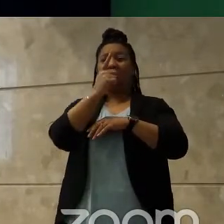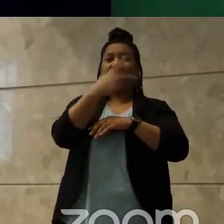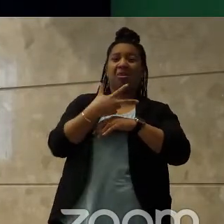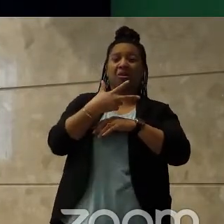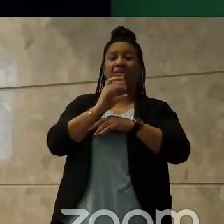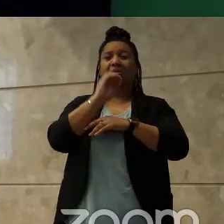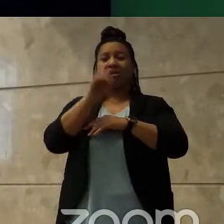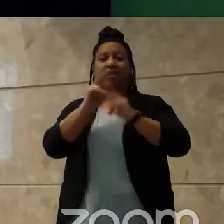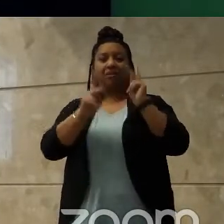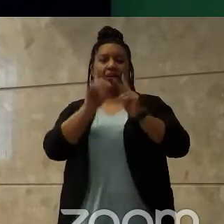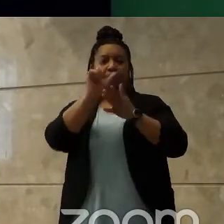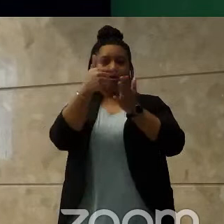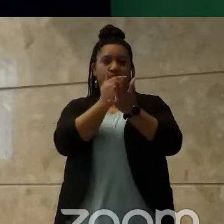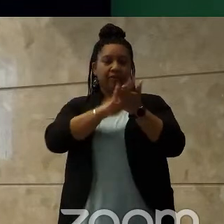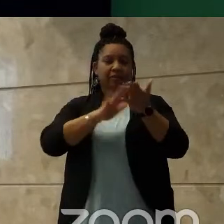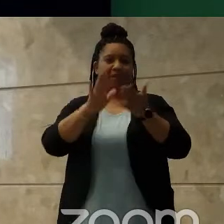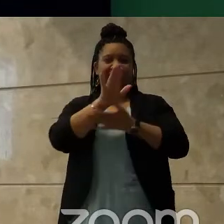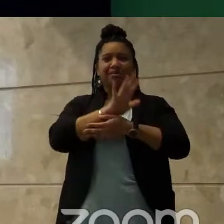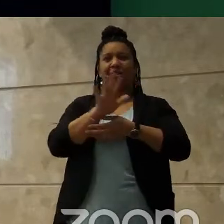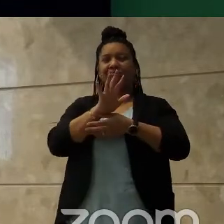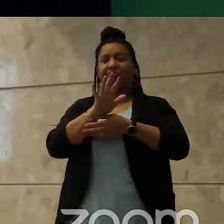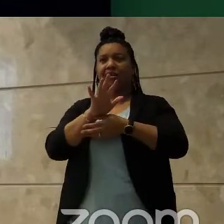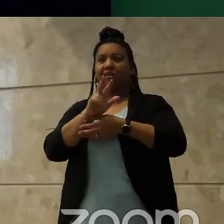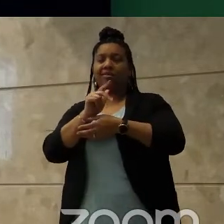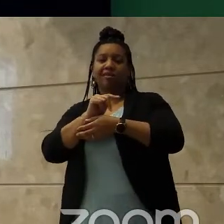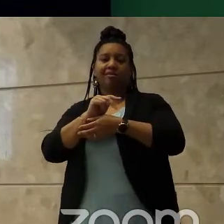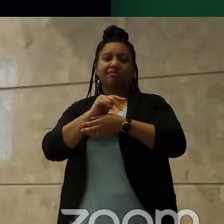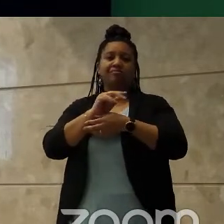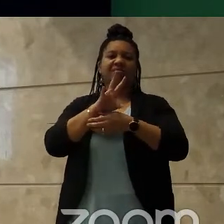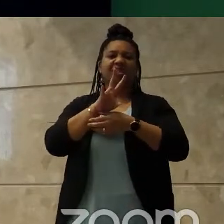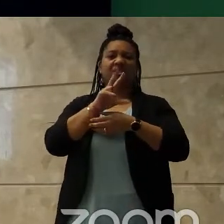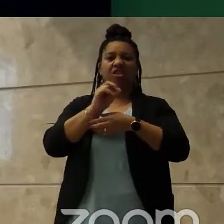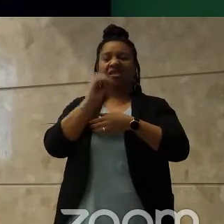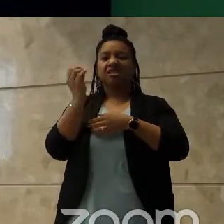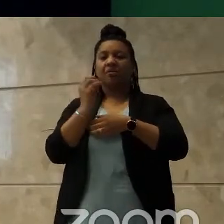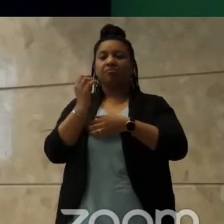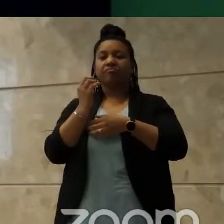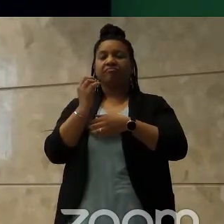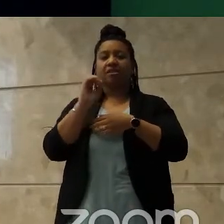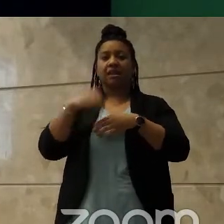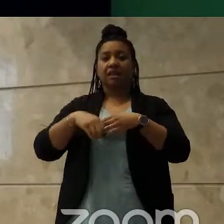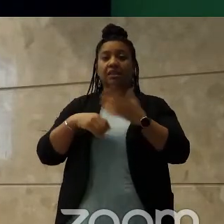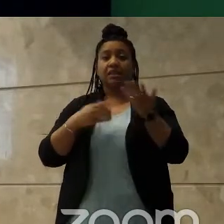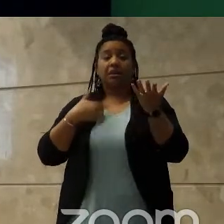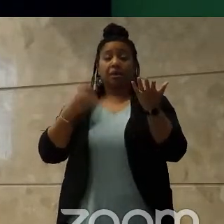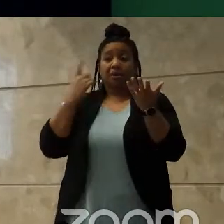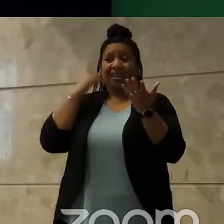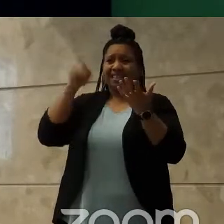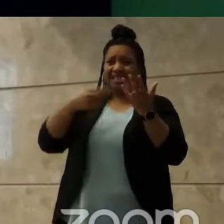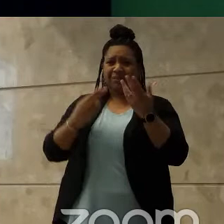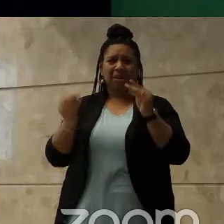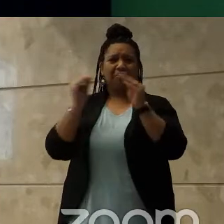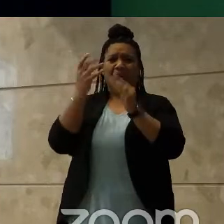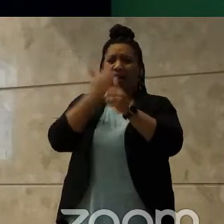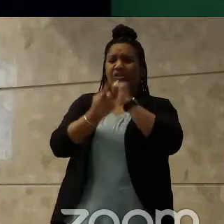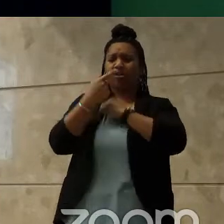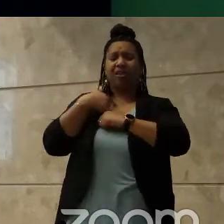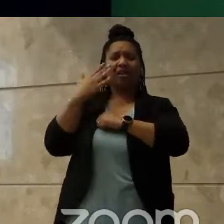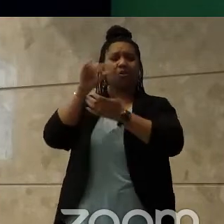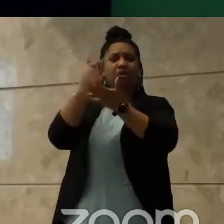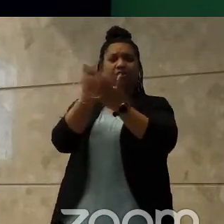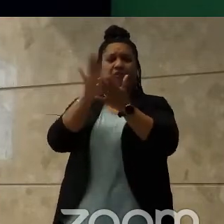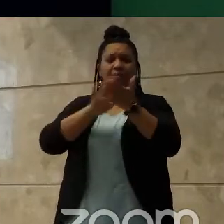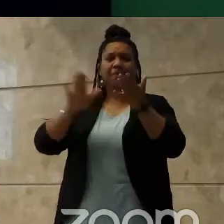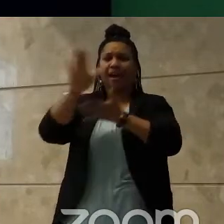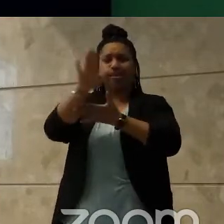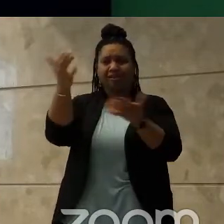percent. Now, people, my friends of every race were supreme, and it's got to be more than that, because everybody I know graduated from college. Duh.